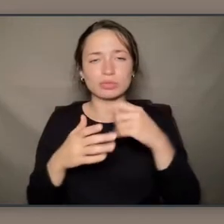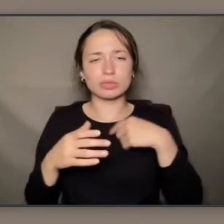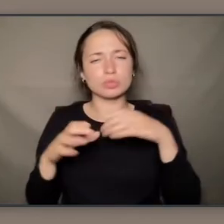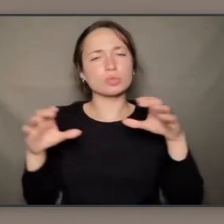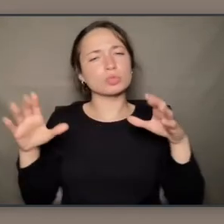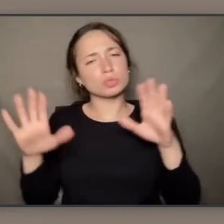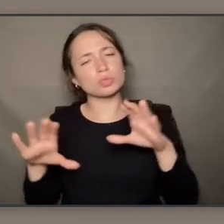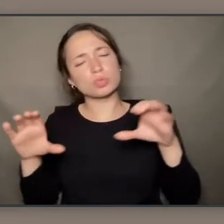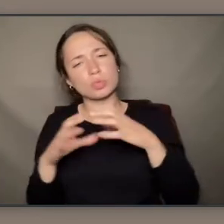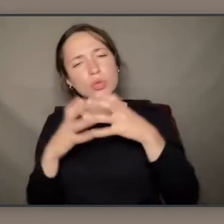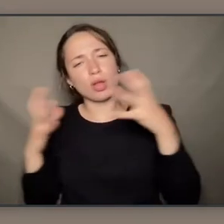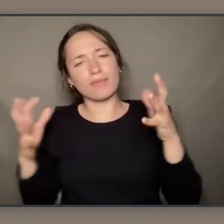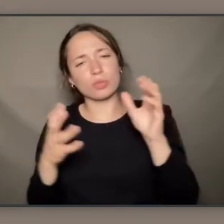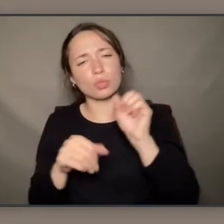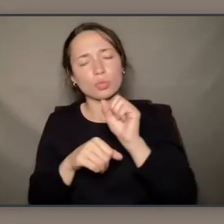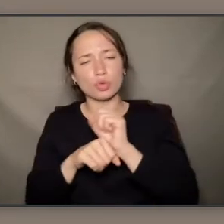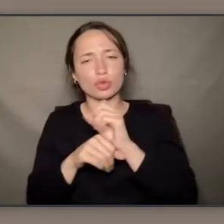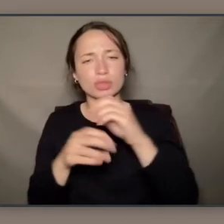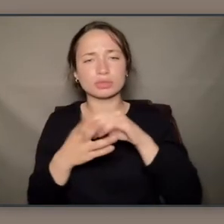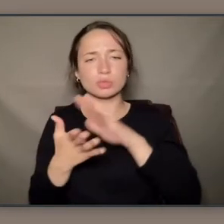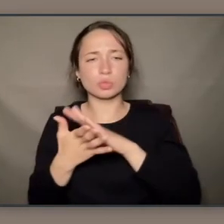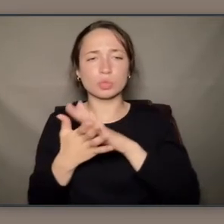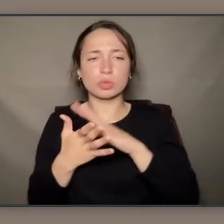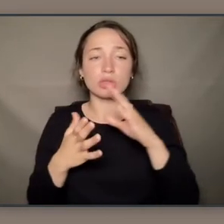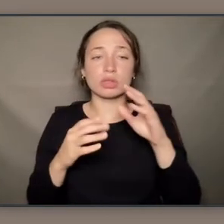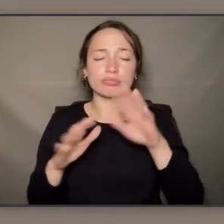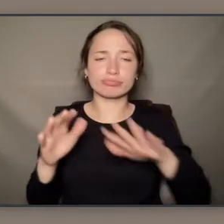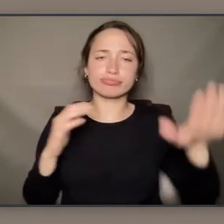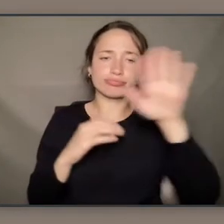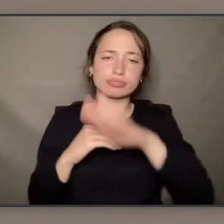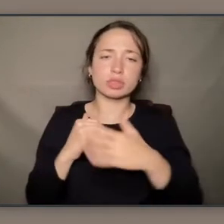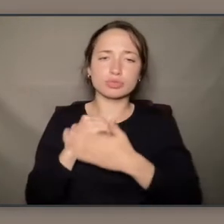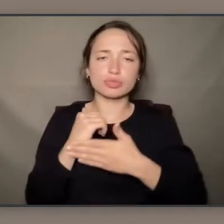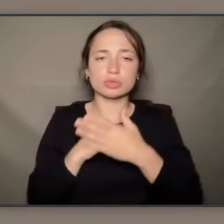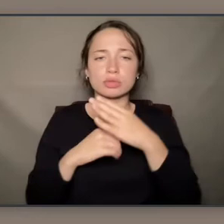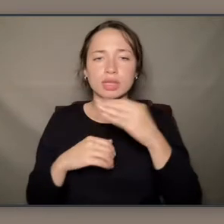visit schools. I do a lot of work in schools all around the country,